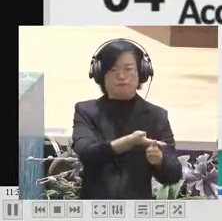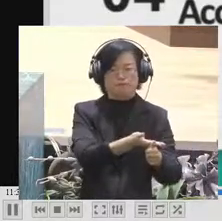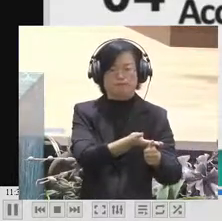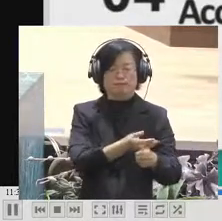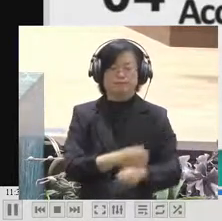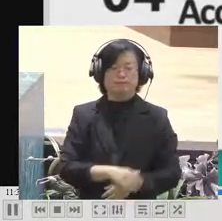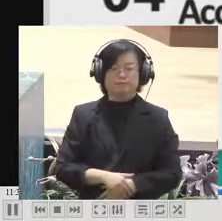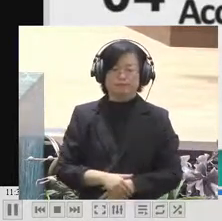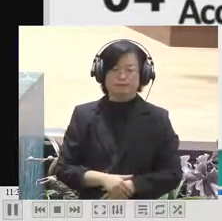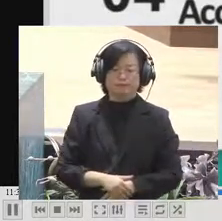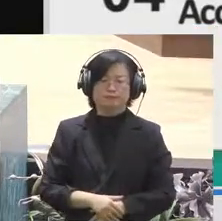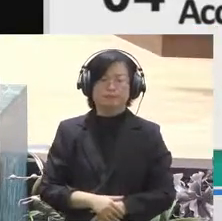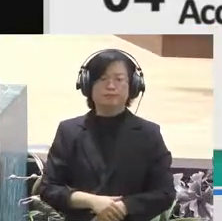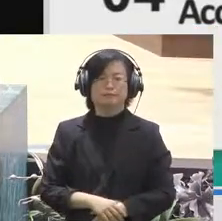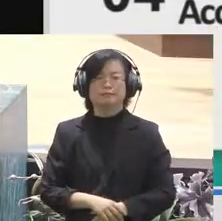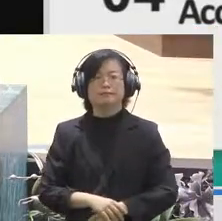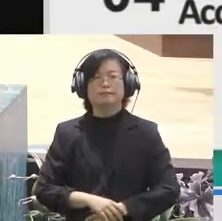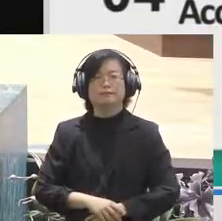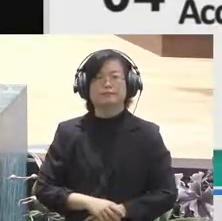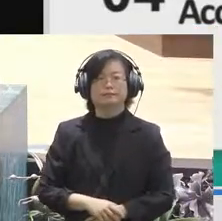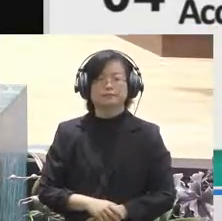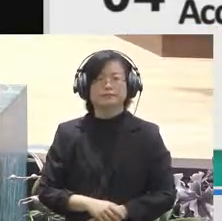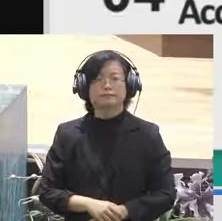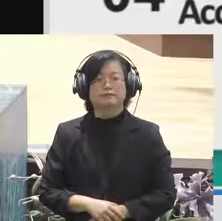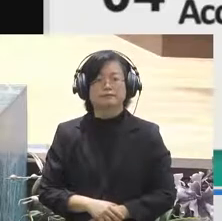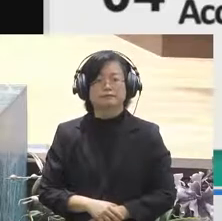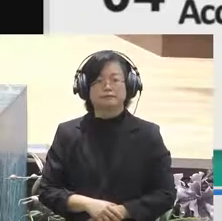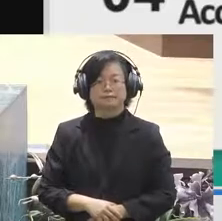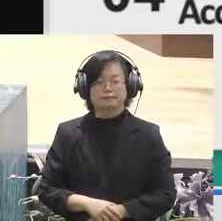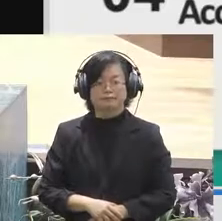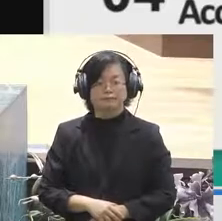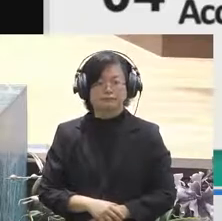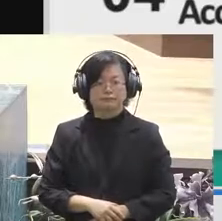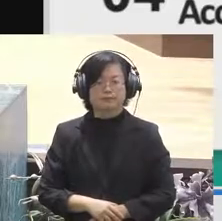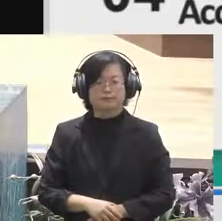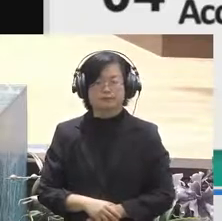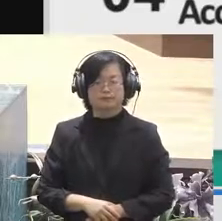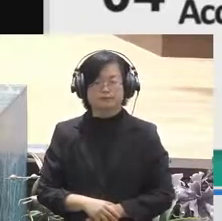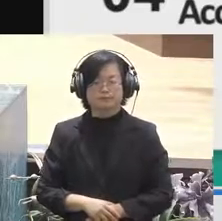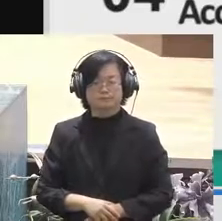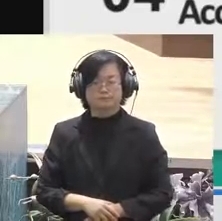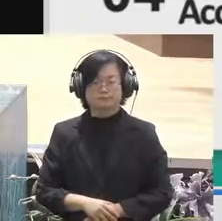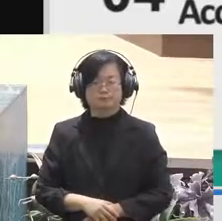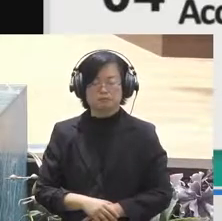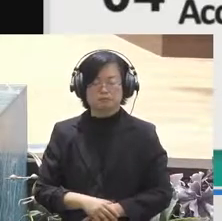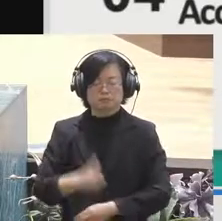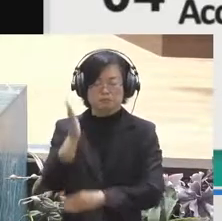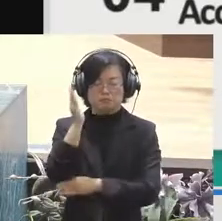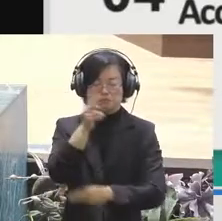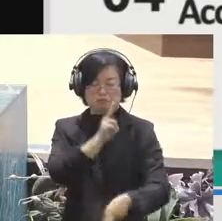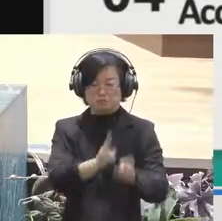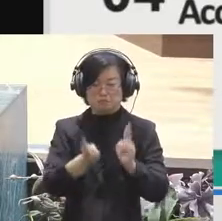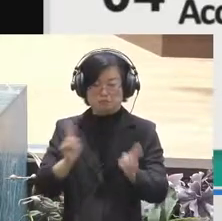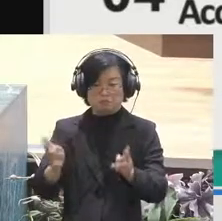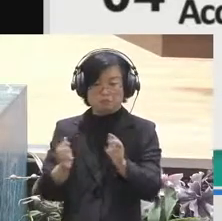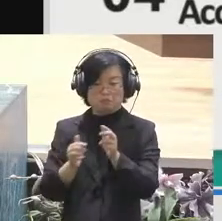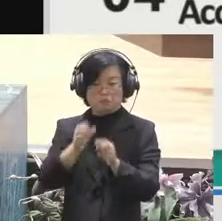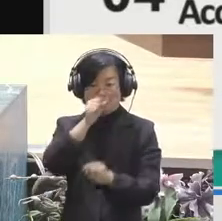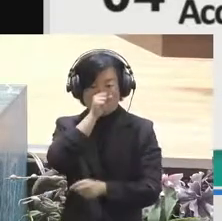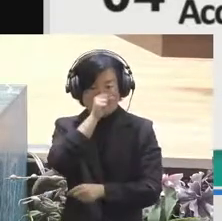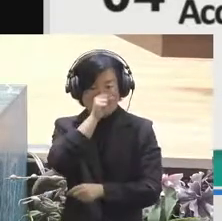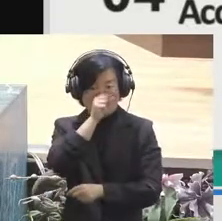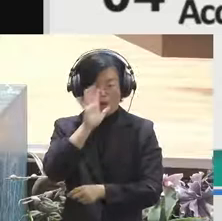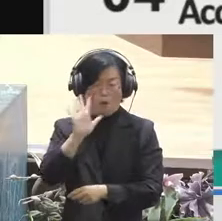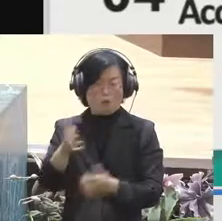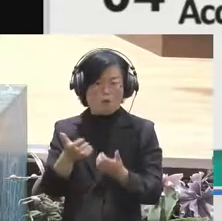pillars, and it's very obvious that how KP government is giving importance to the open government and transparency. That's why it's the first